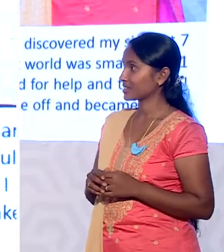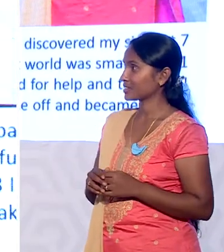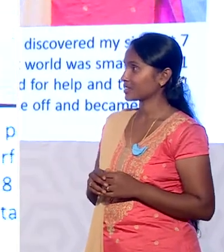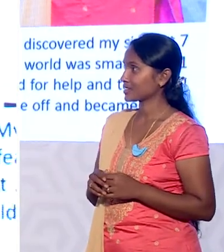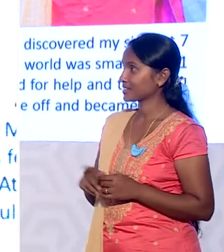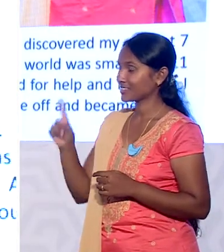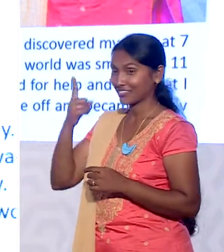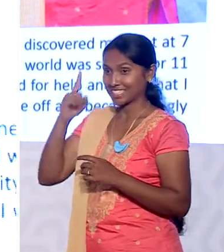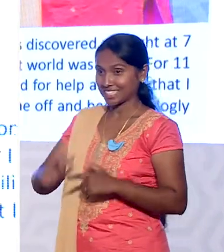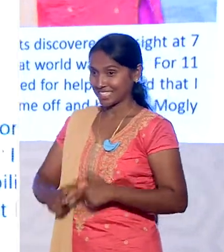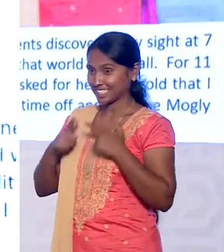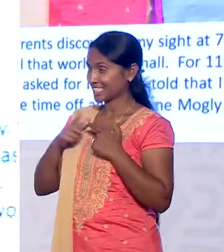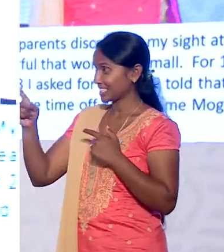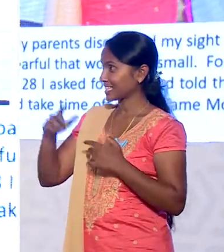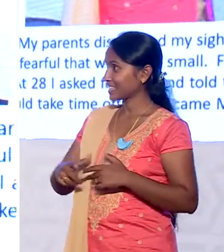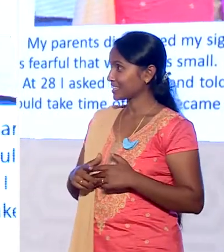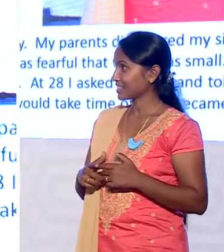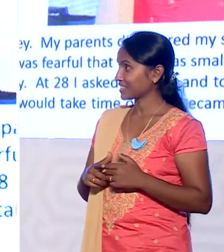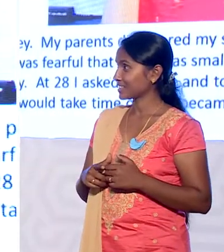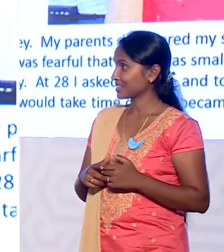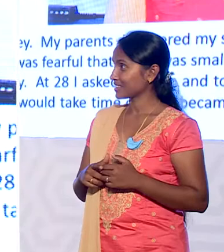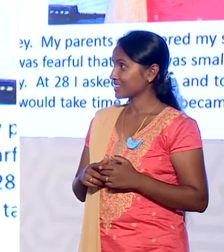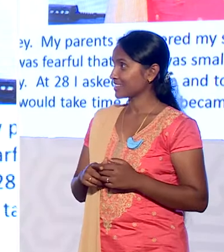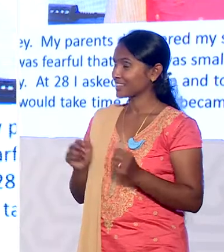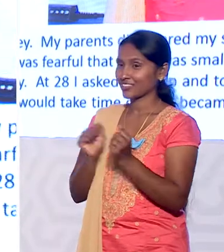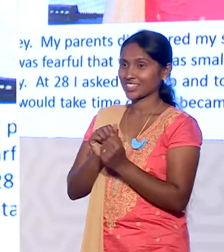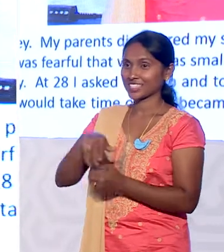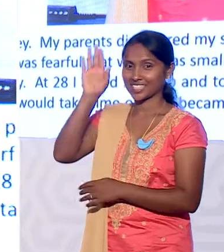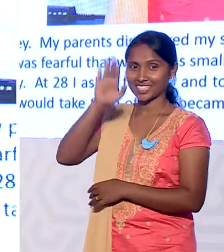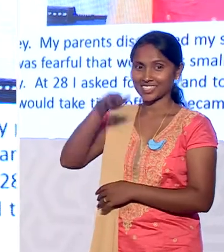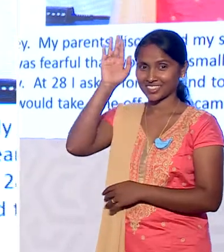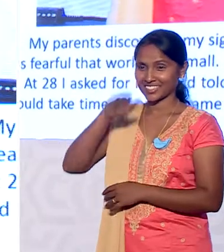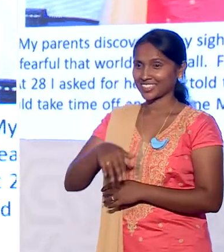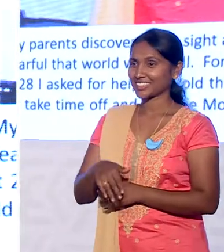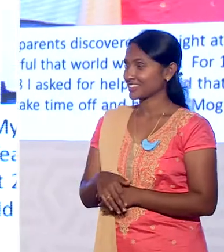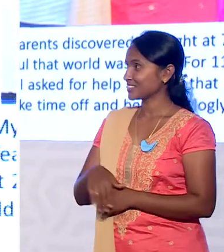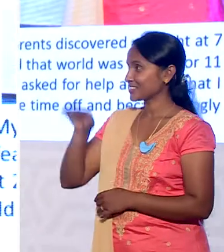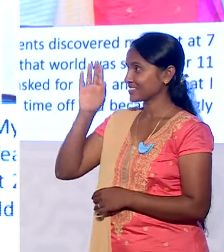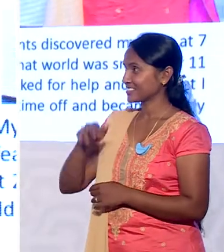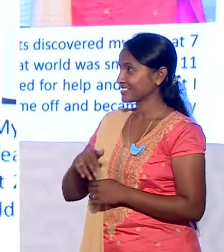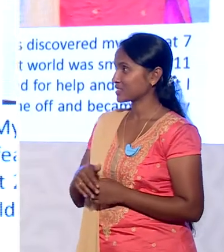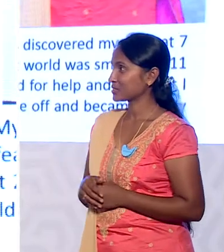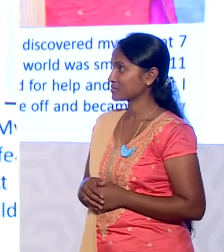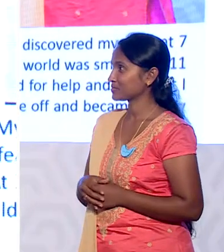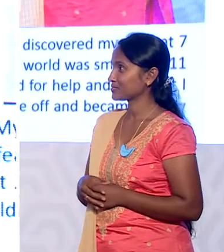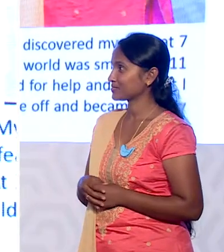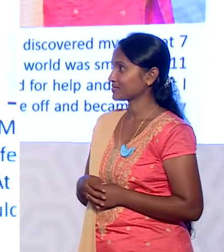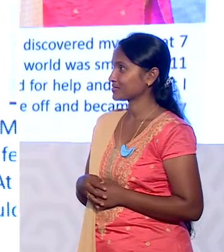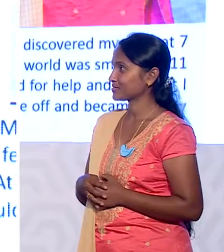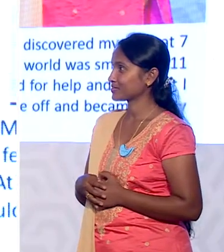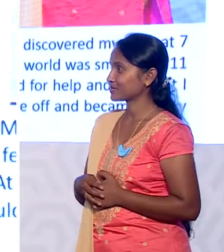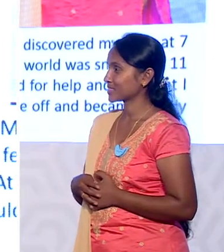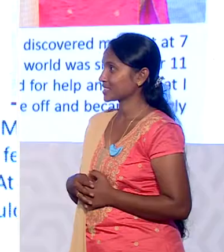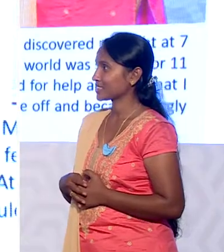of my life, excuse the pun, with an elephant called Kanchi. And Kanchi and I would trek 1,000 kilometers